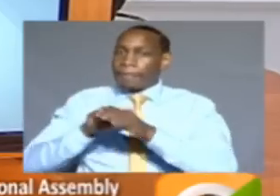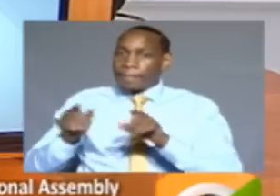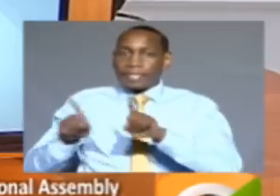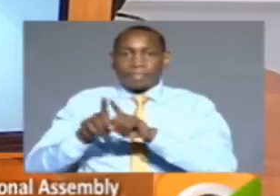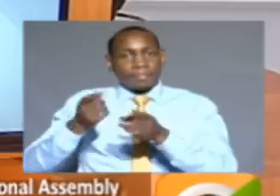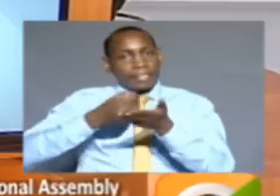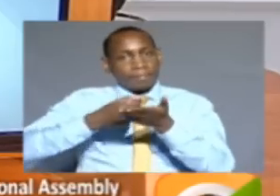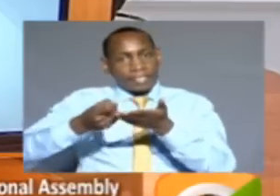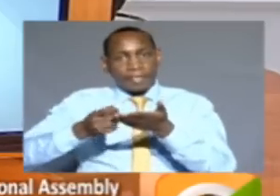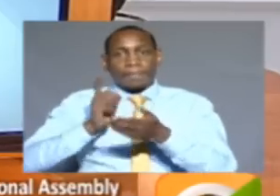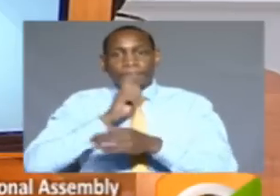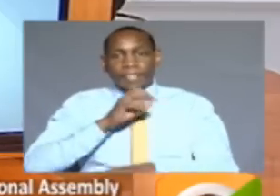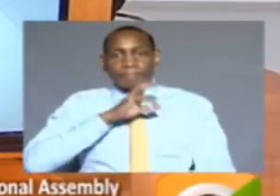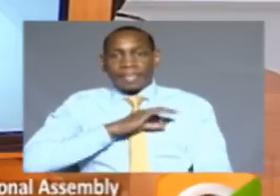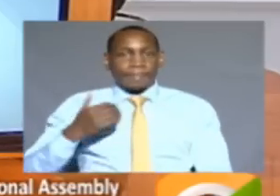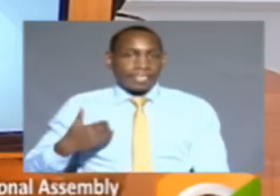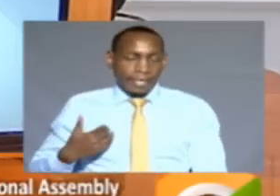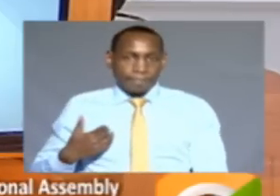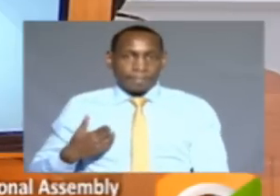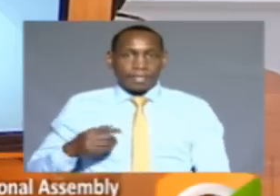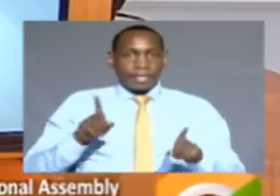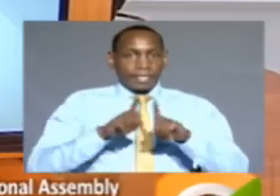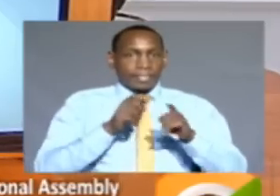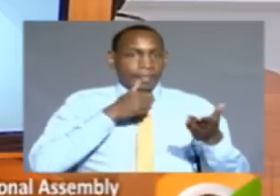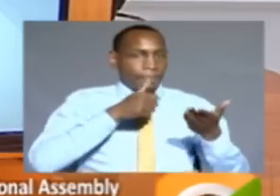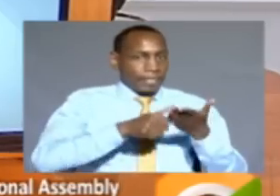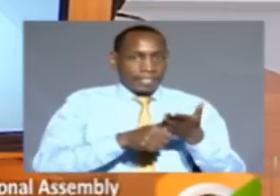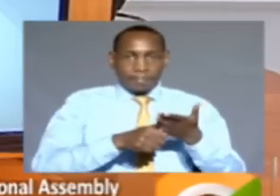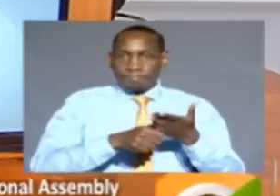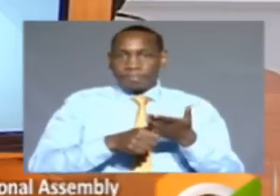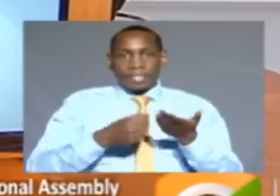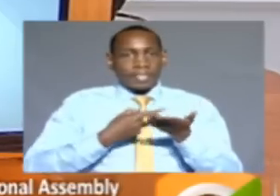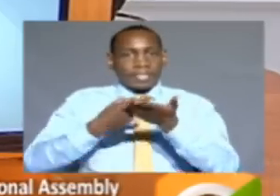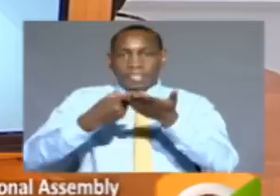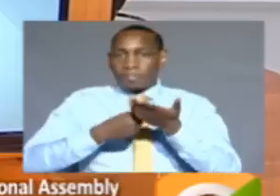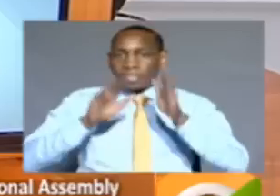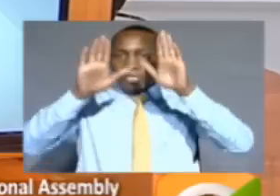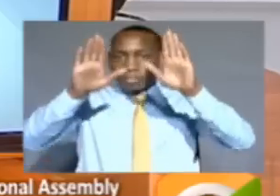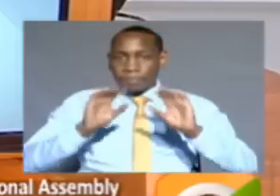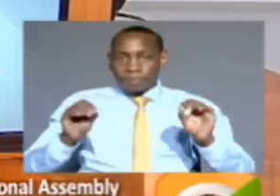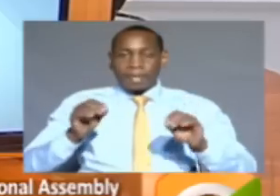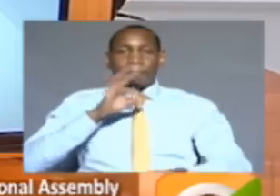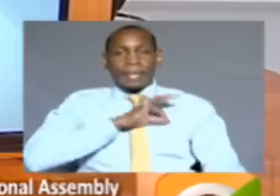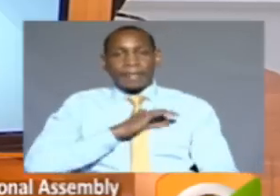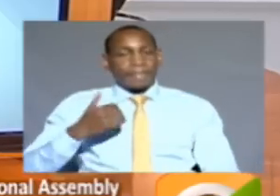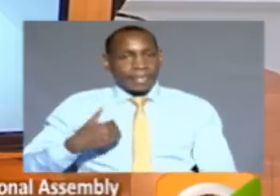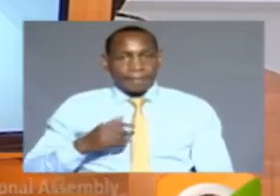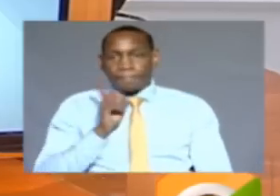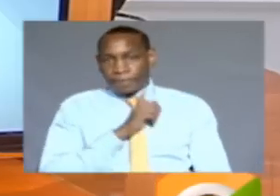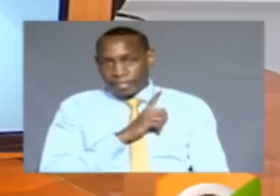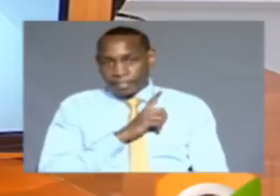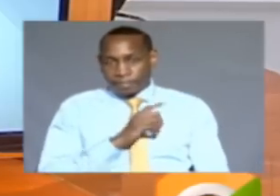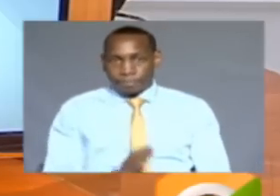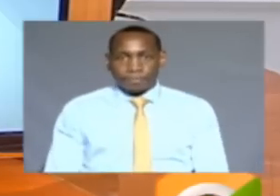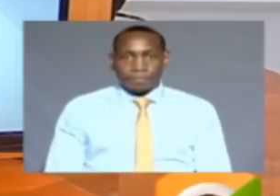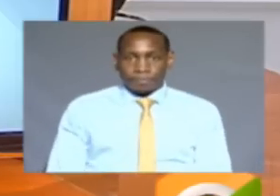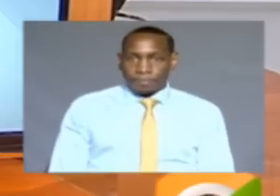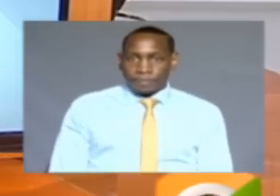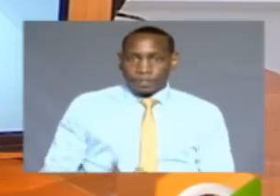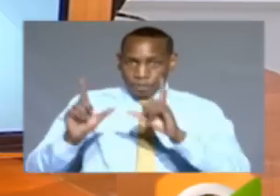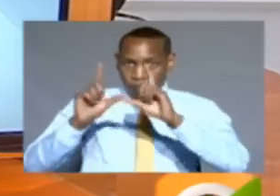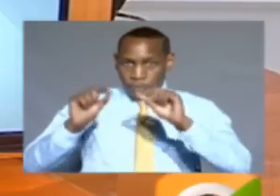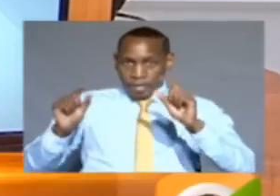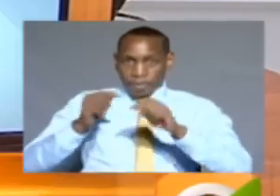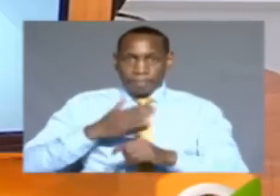that letter, this is a case where what you discuss doesn't matter. Let me just finish, Francis. I was making a point about